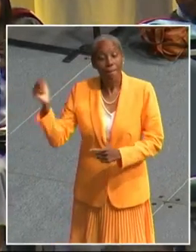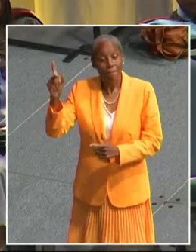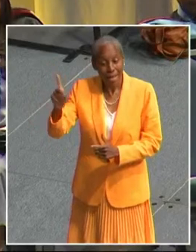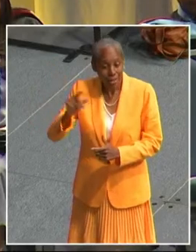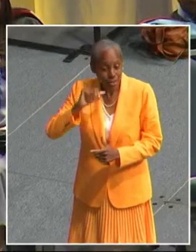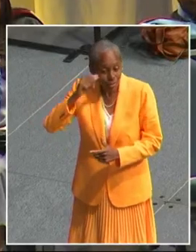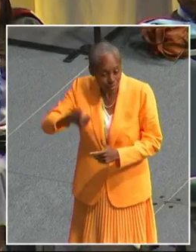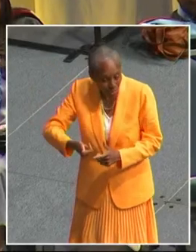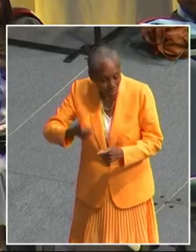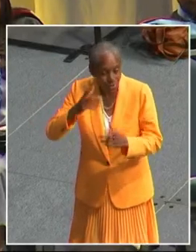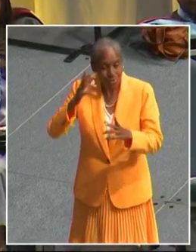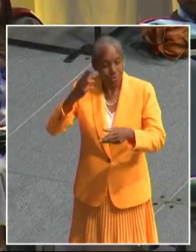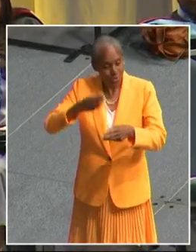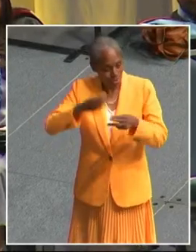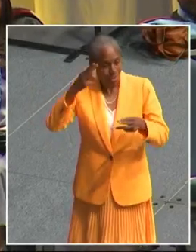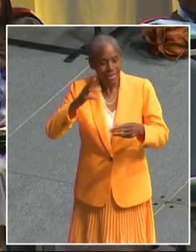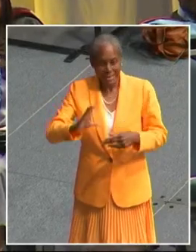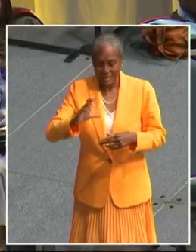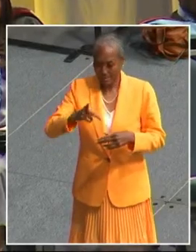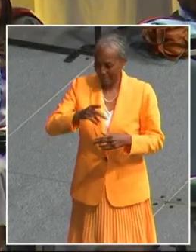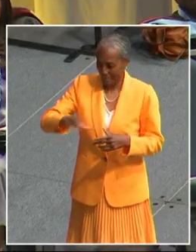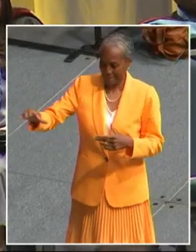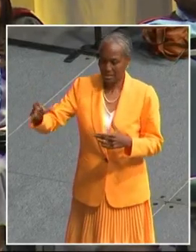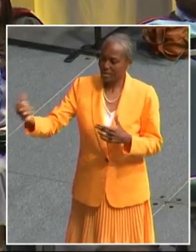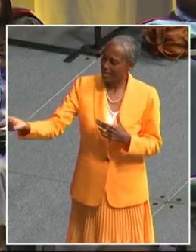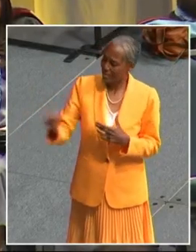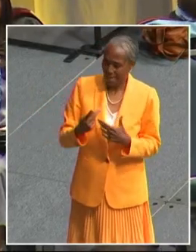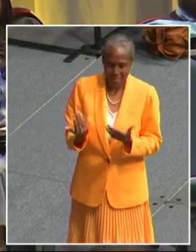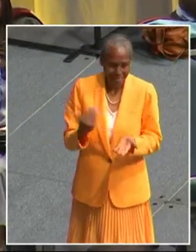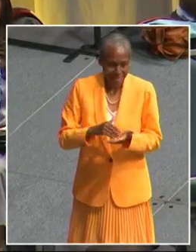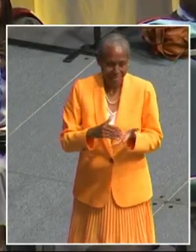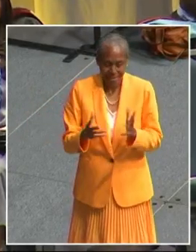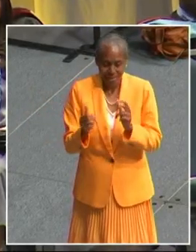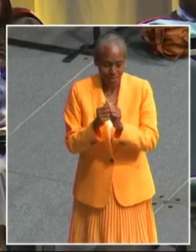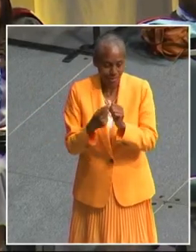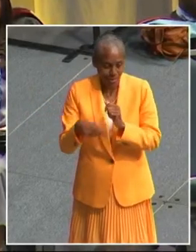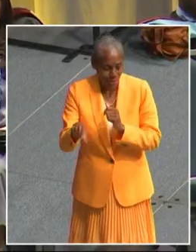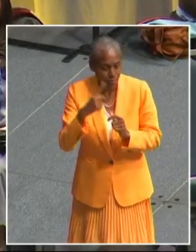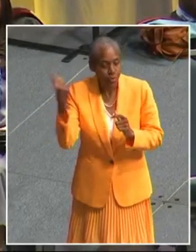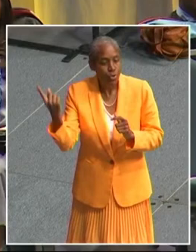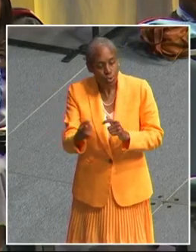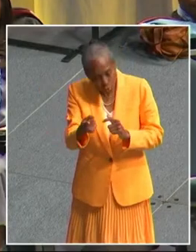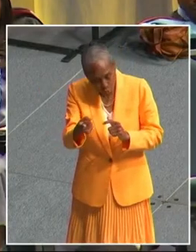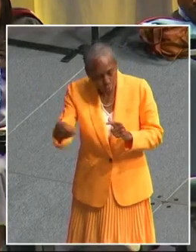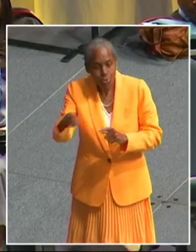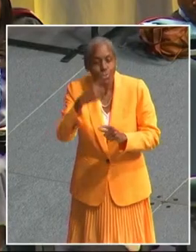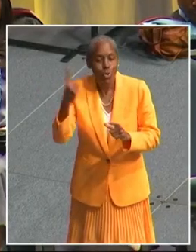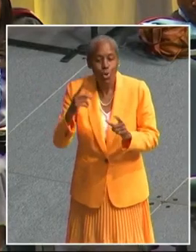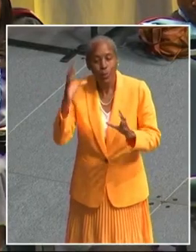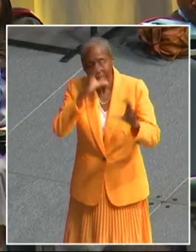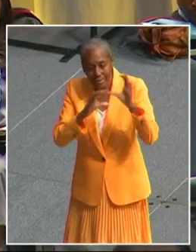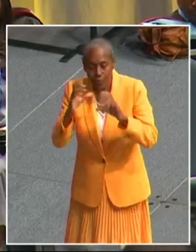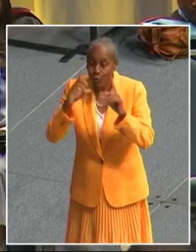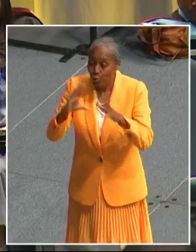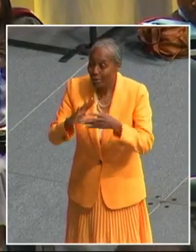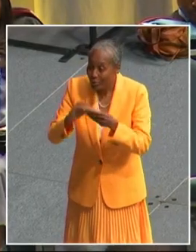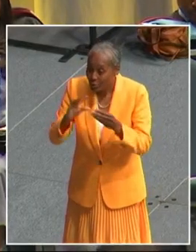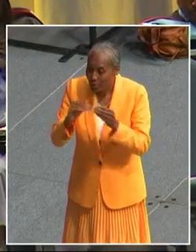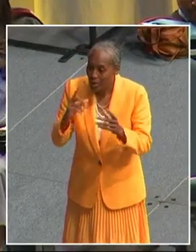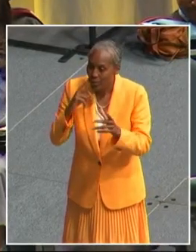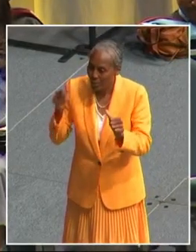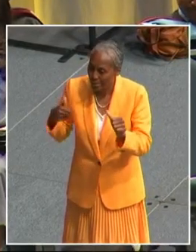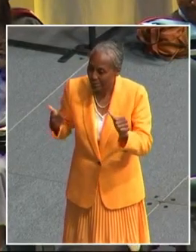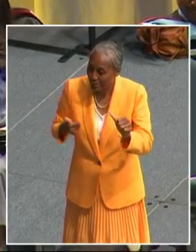call Central Piedmont. Wear it well and stay in touch with us. We are always seeking great stories, and we will be following